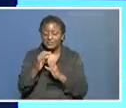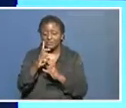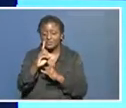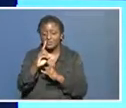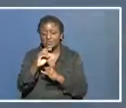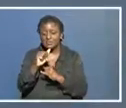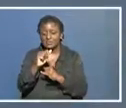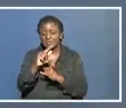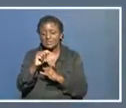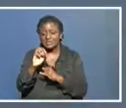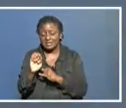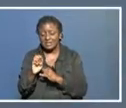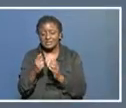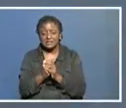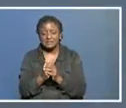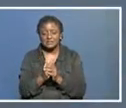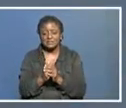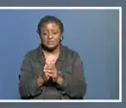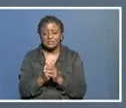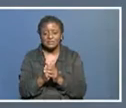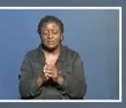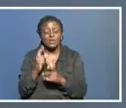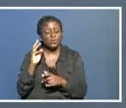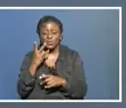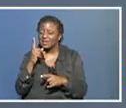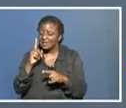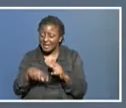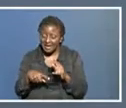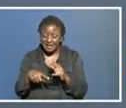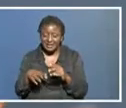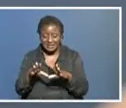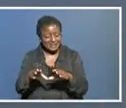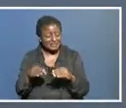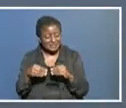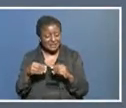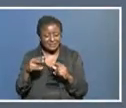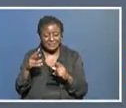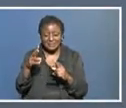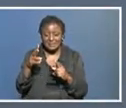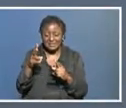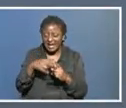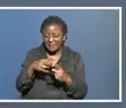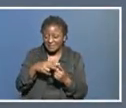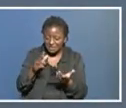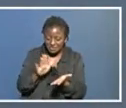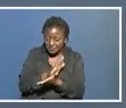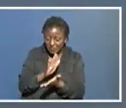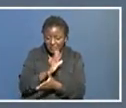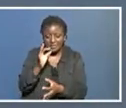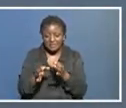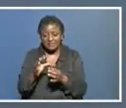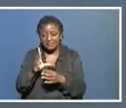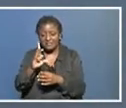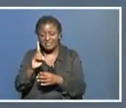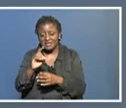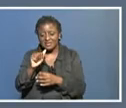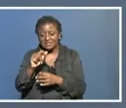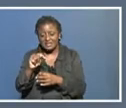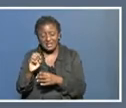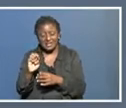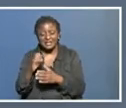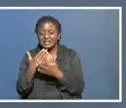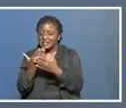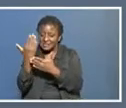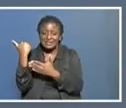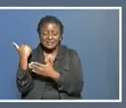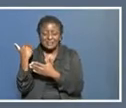We cannot accept that form if the date is in the past. It has to be in the future. And so that's one of the problems that happens.